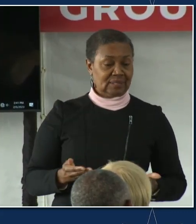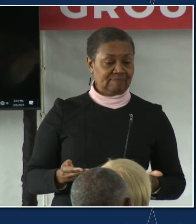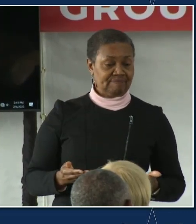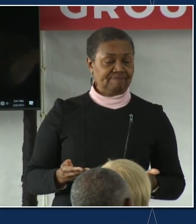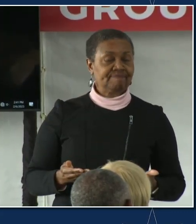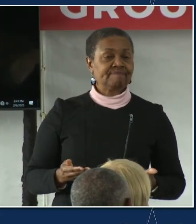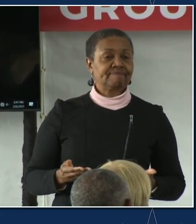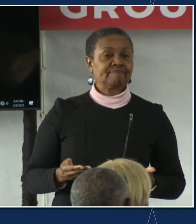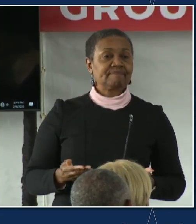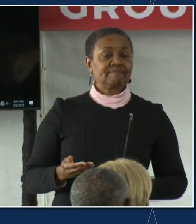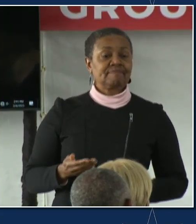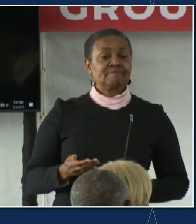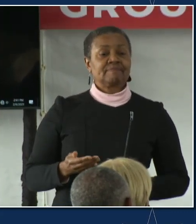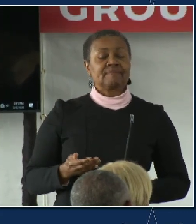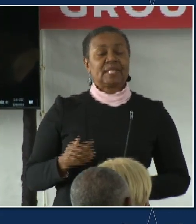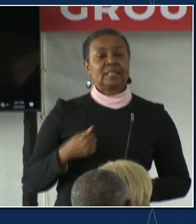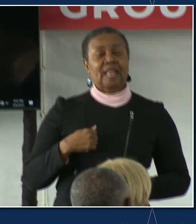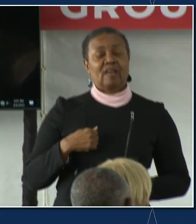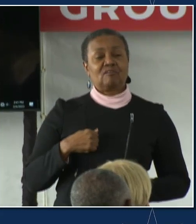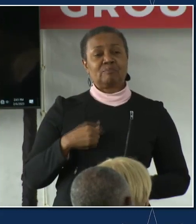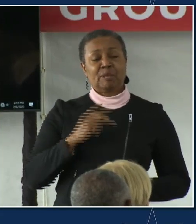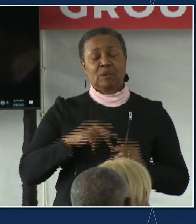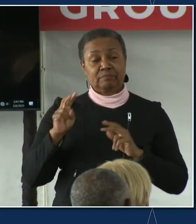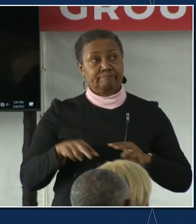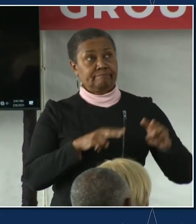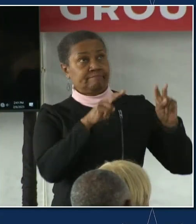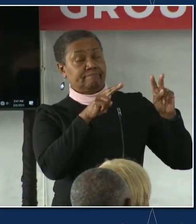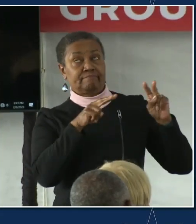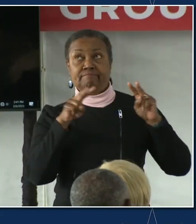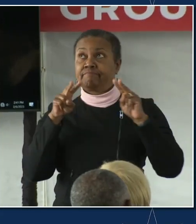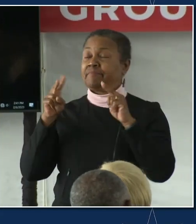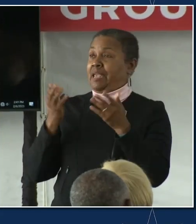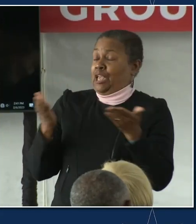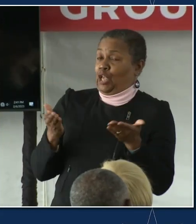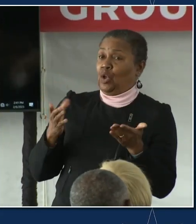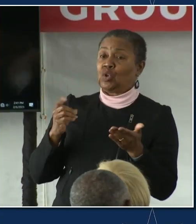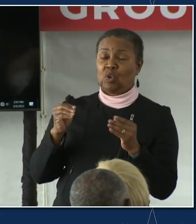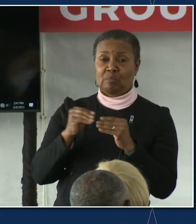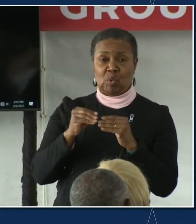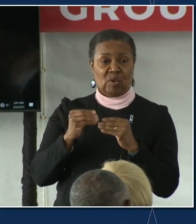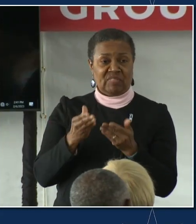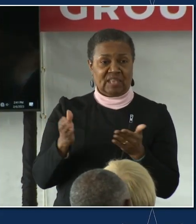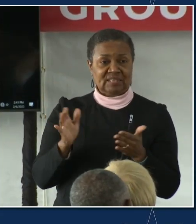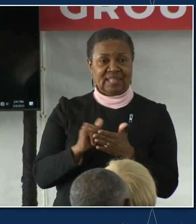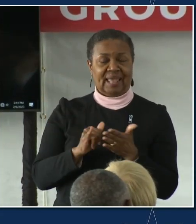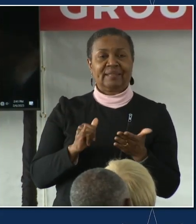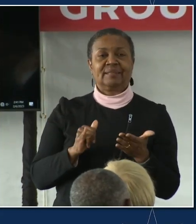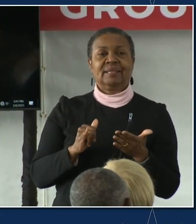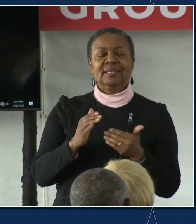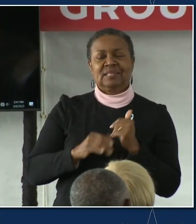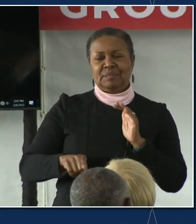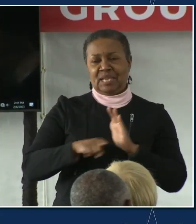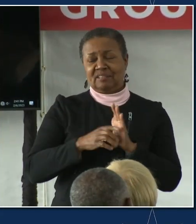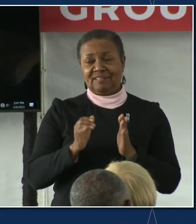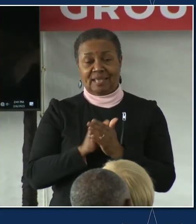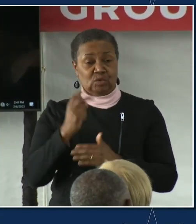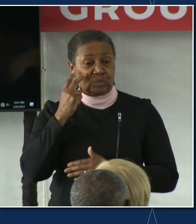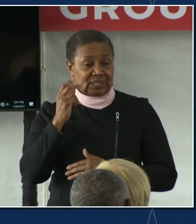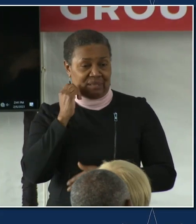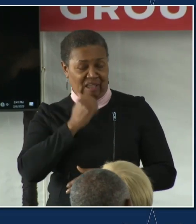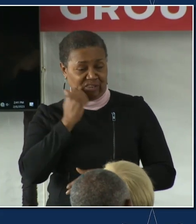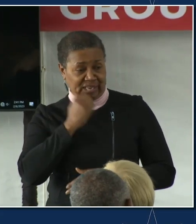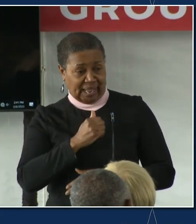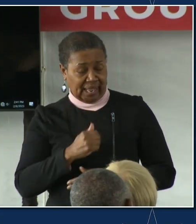that there are role models out here that are doing more things than some of the negative things that they see every